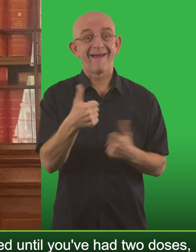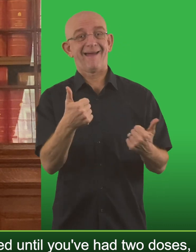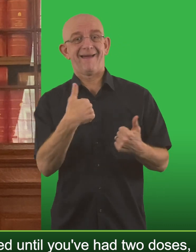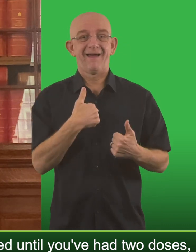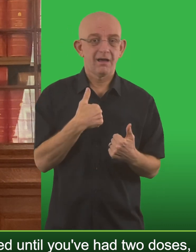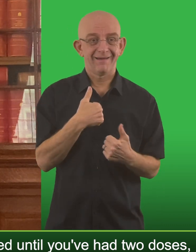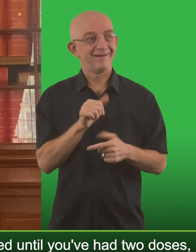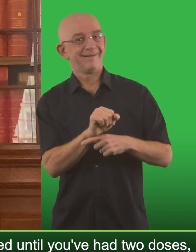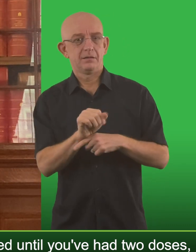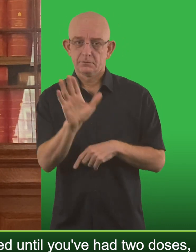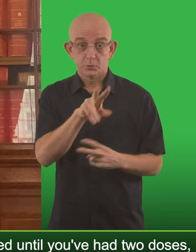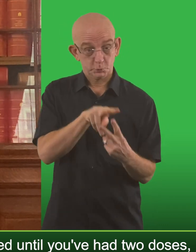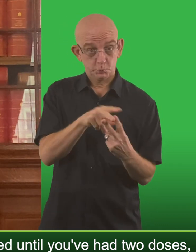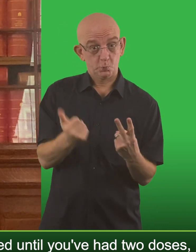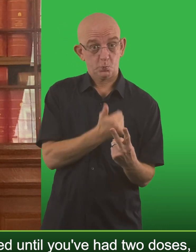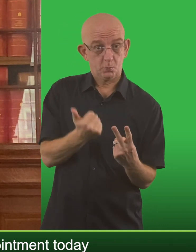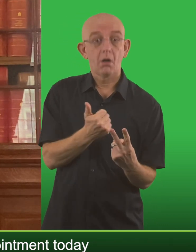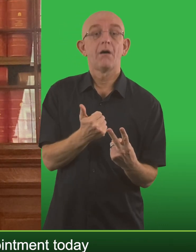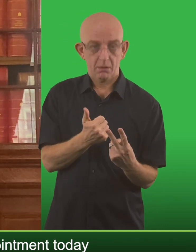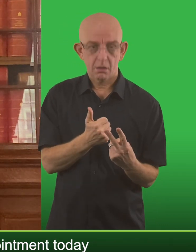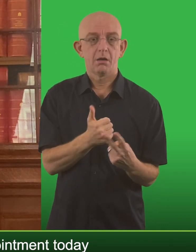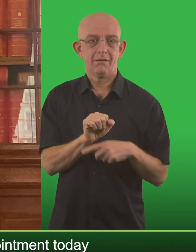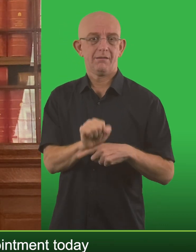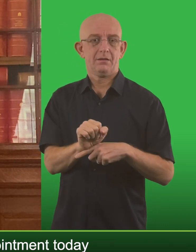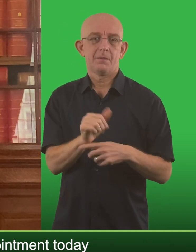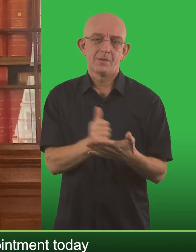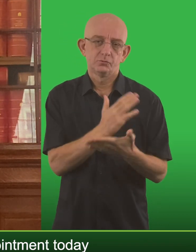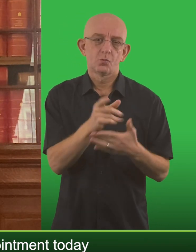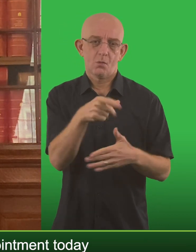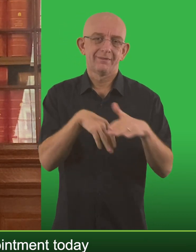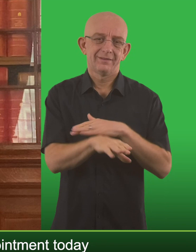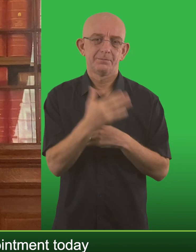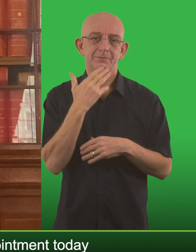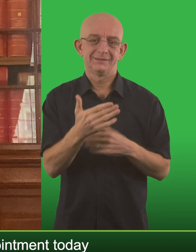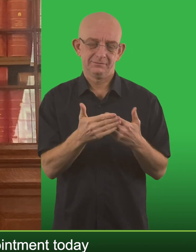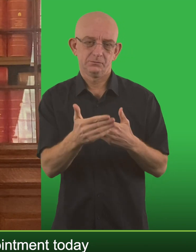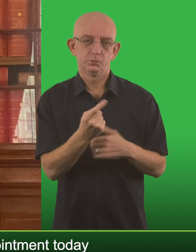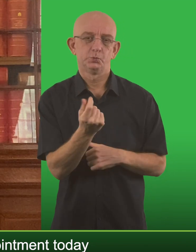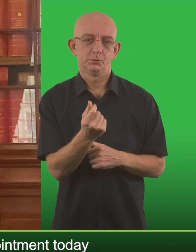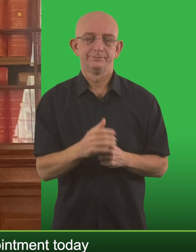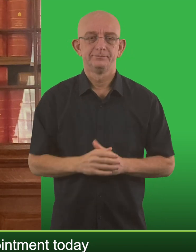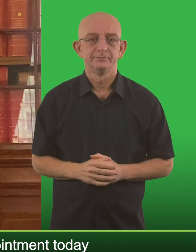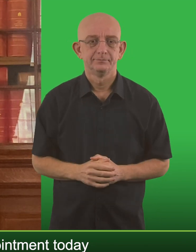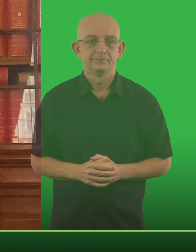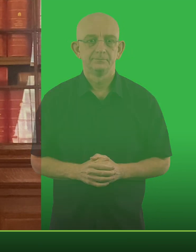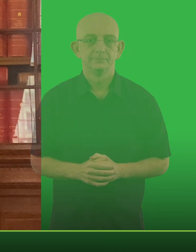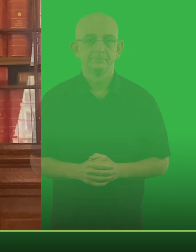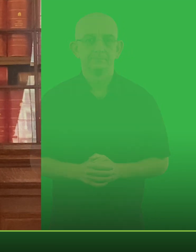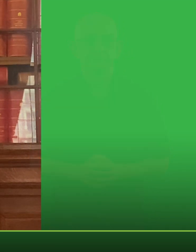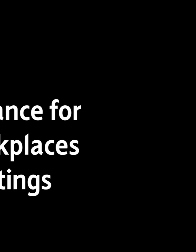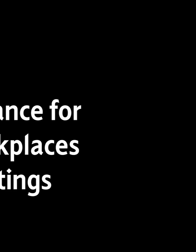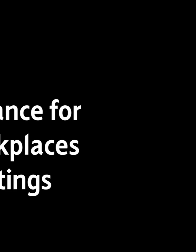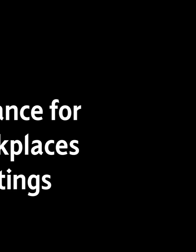you're not fully protected until you've had 2 doses, so make sure you get an appointment today or pop over to one of our walk-in clinics.